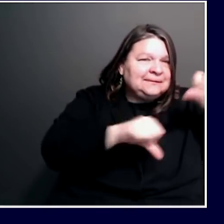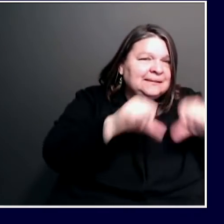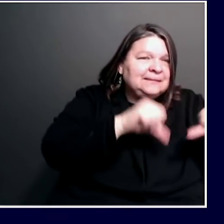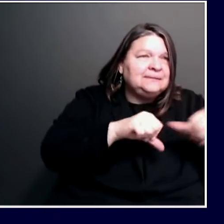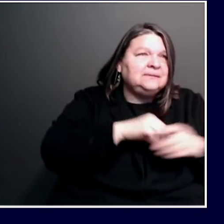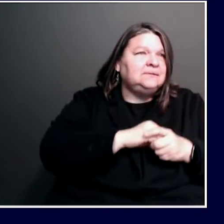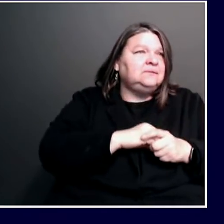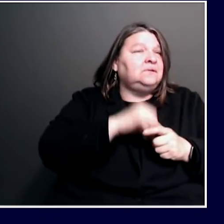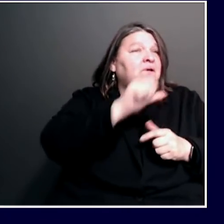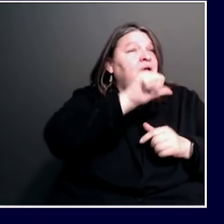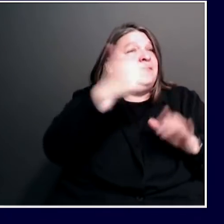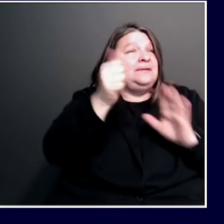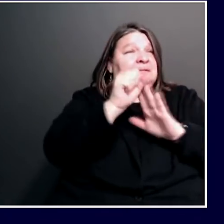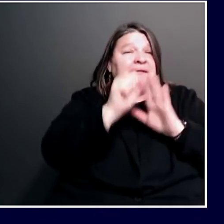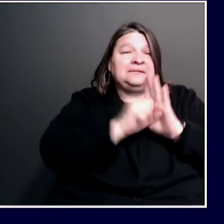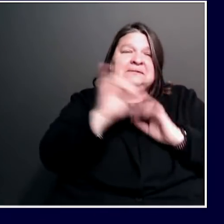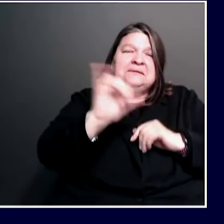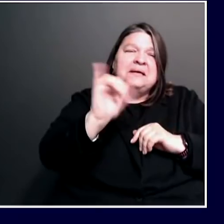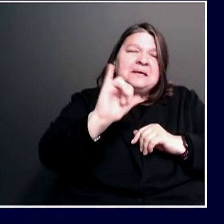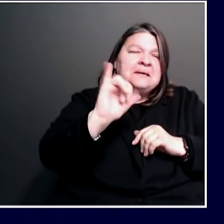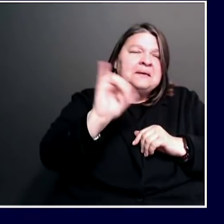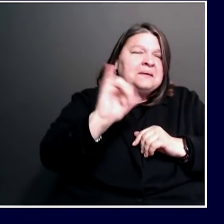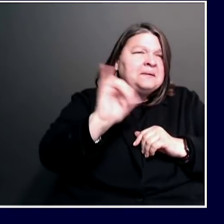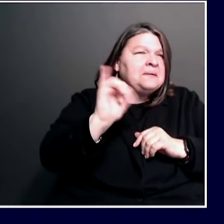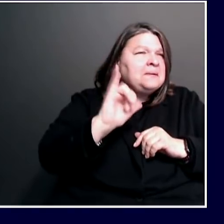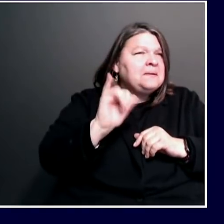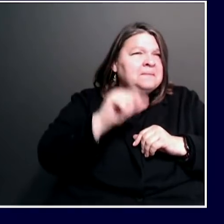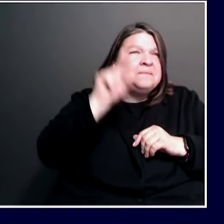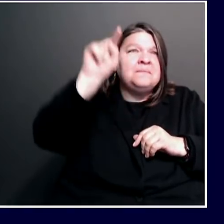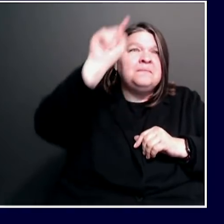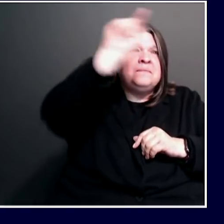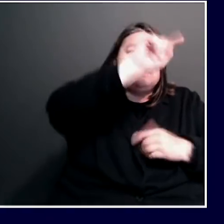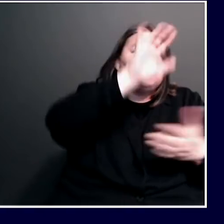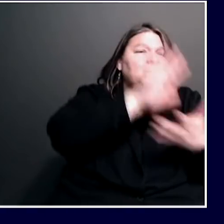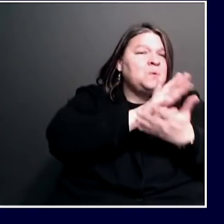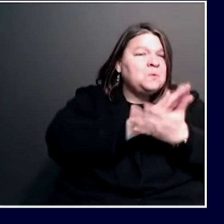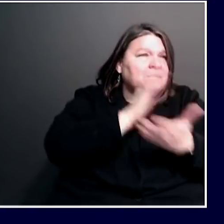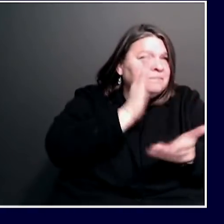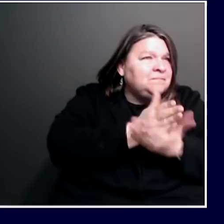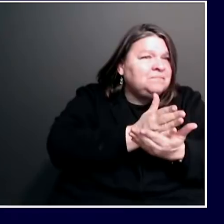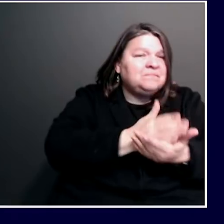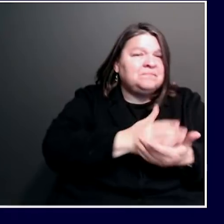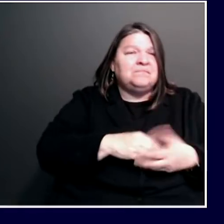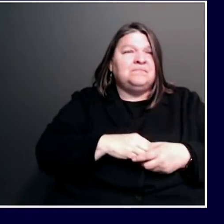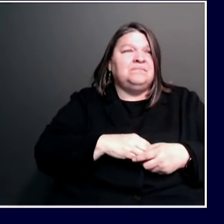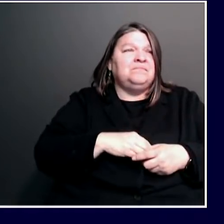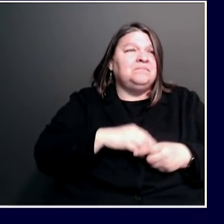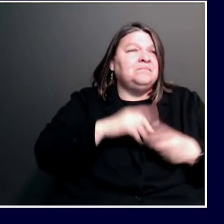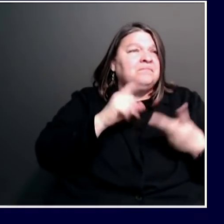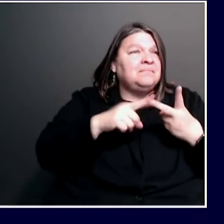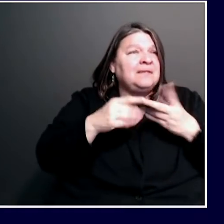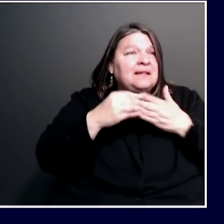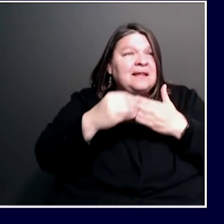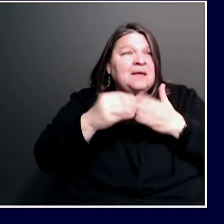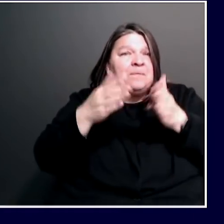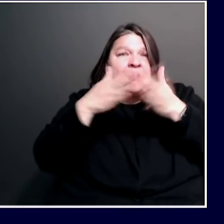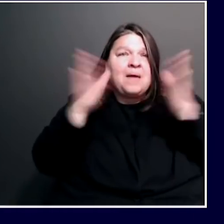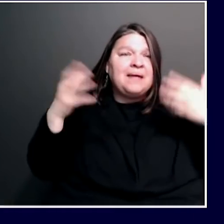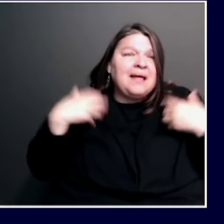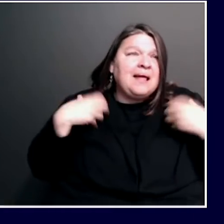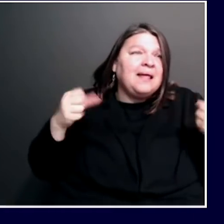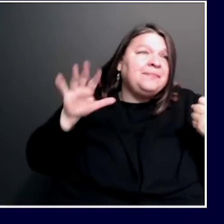this. We've already done it in schools. It's recommended by leading public health organizations at the national level,